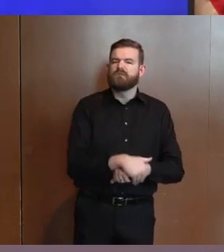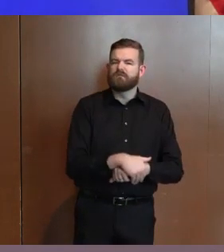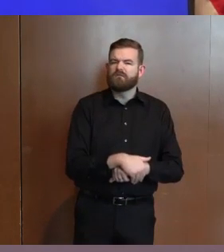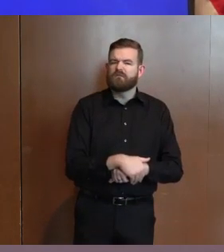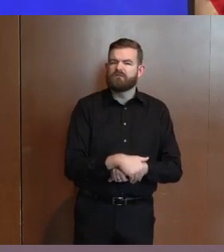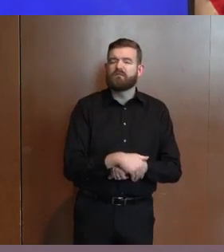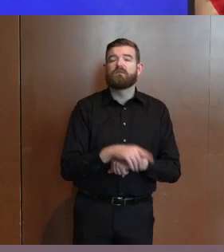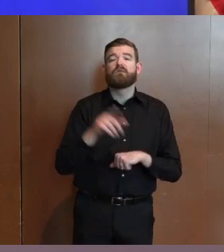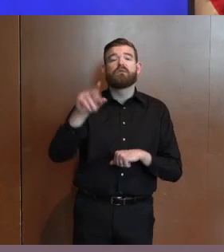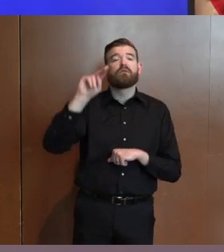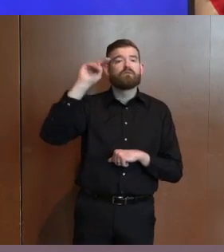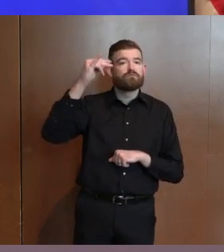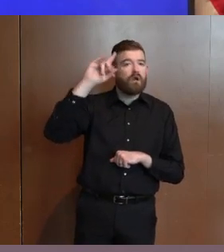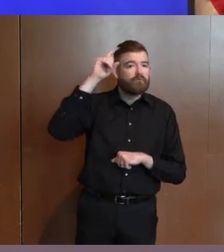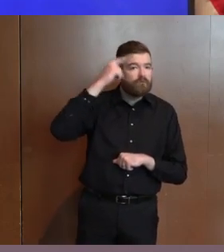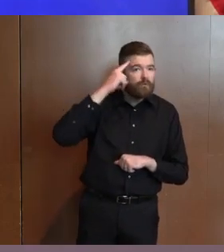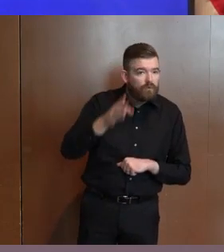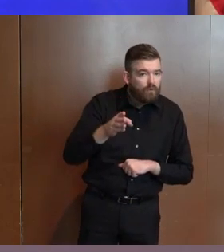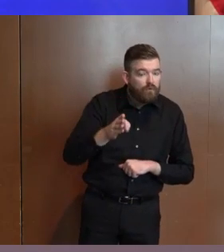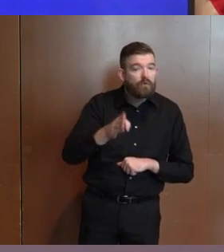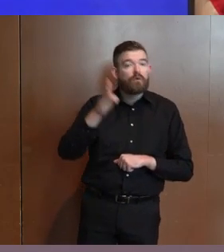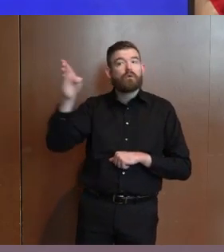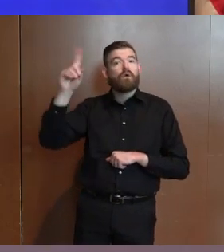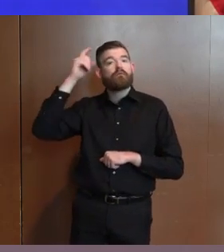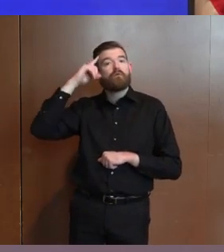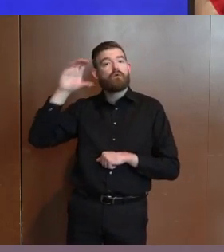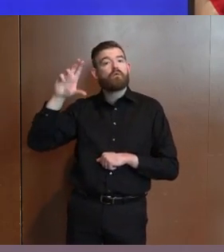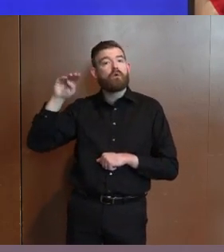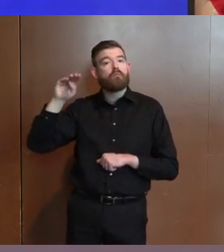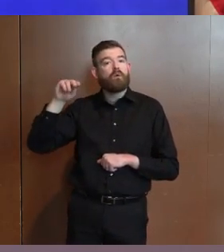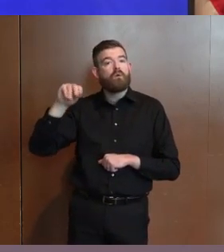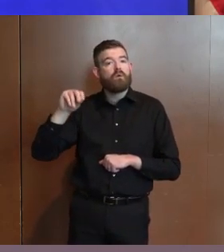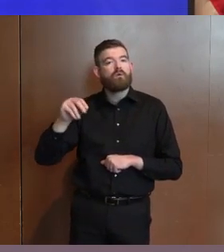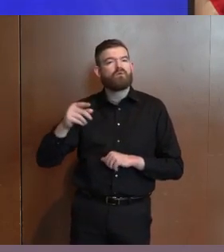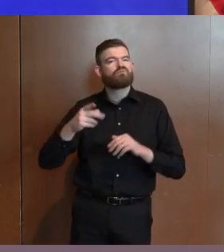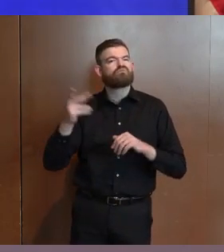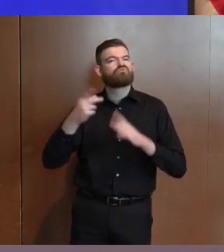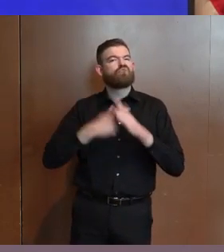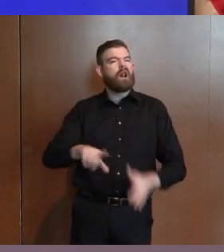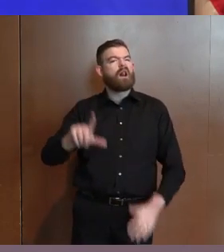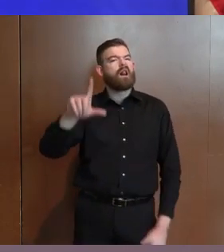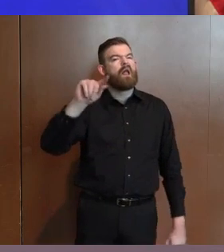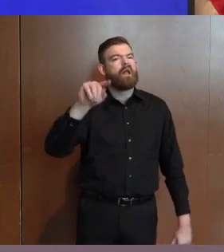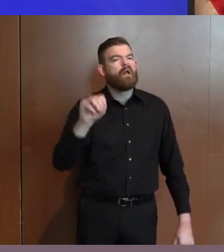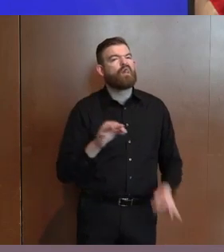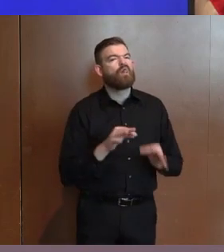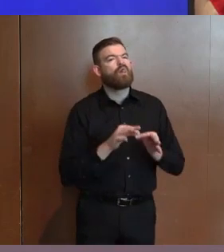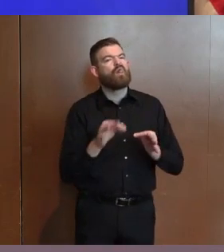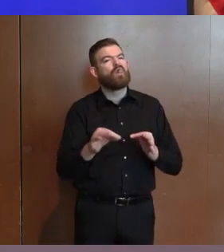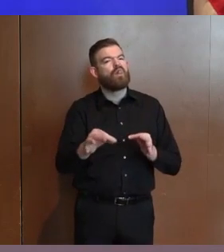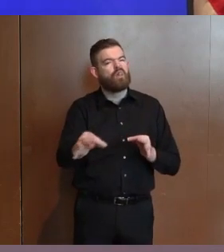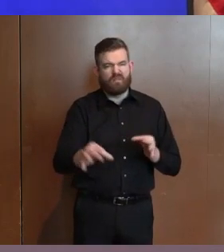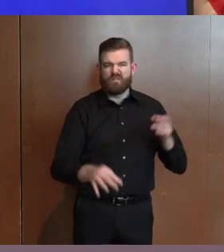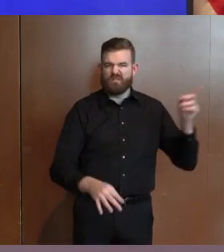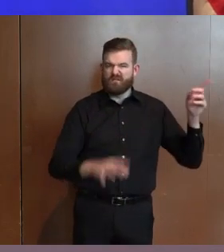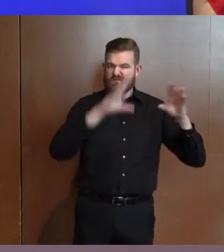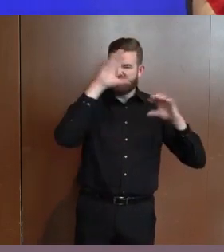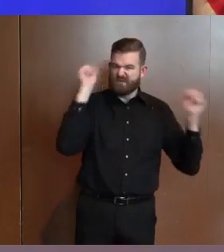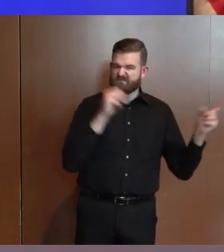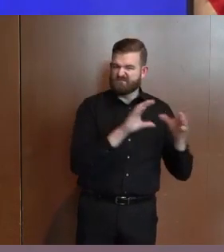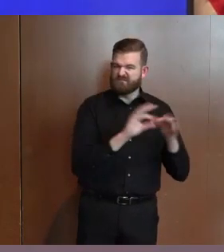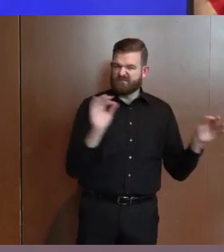to a very late start. Do you have any reaction to that? I mean, you've been making this, stressing how from